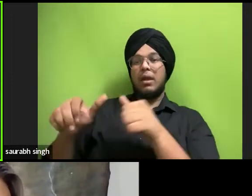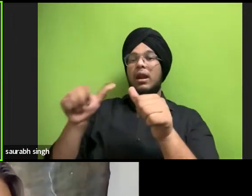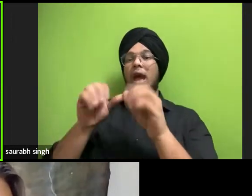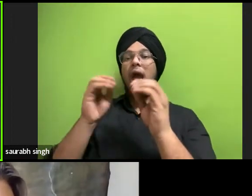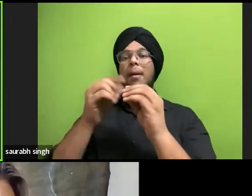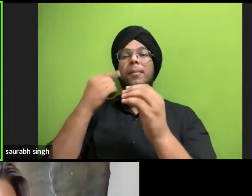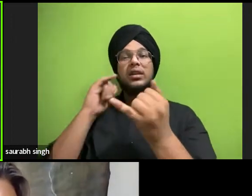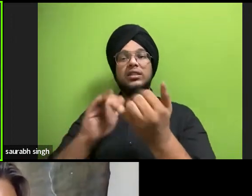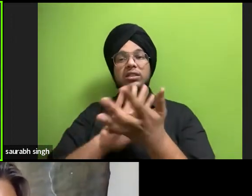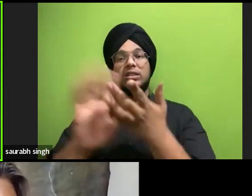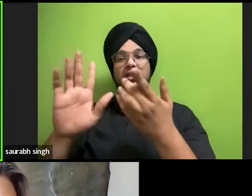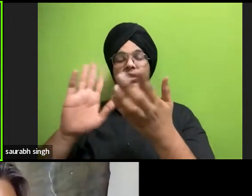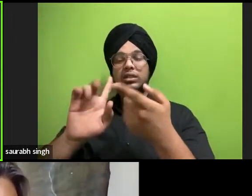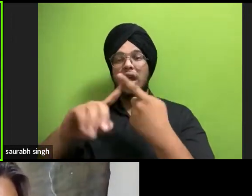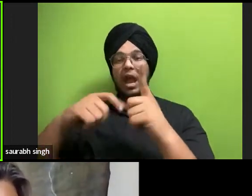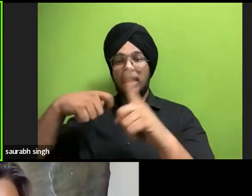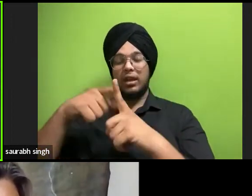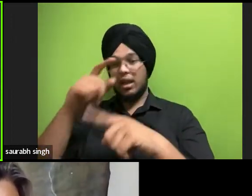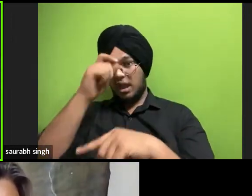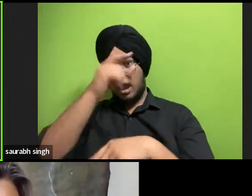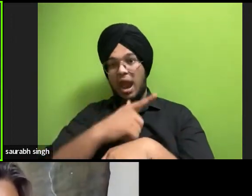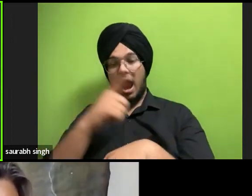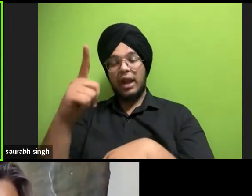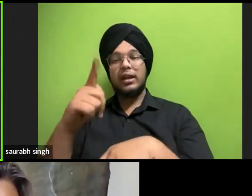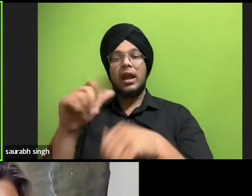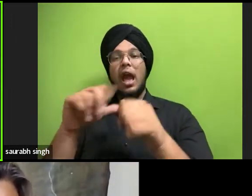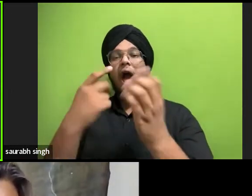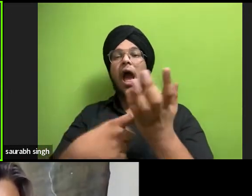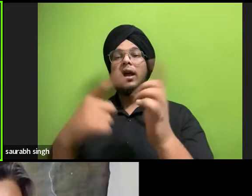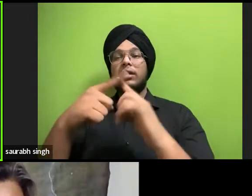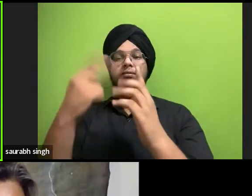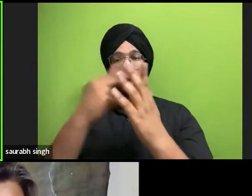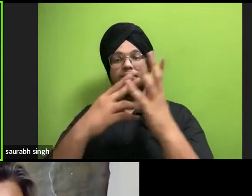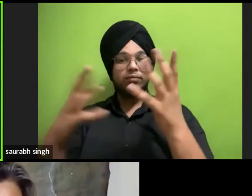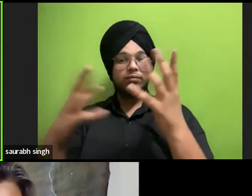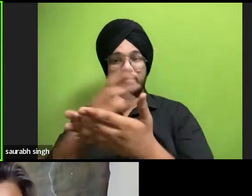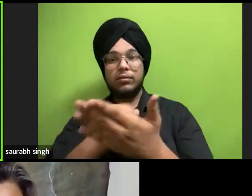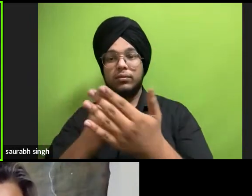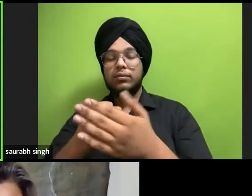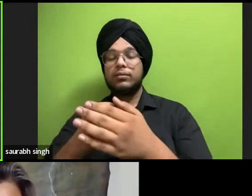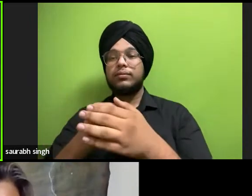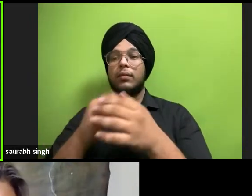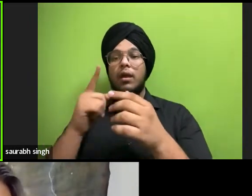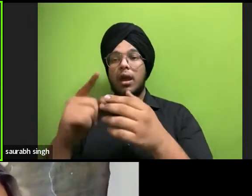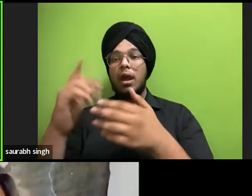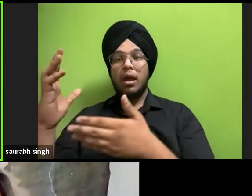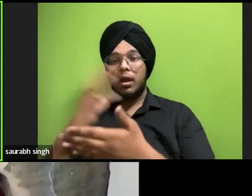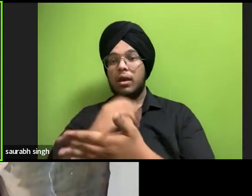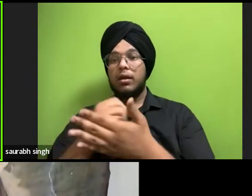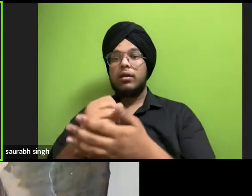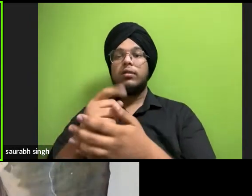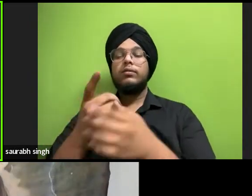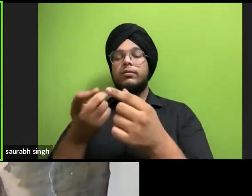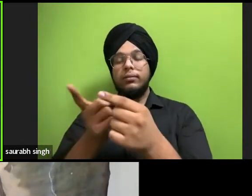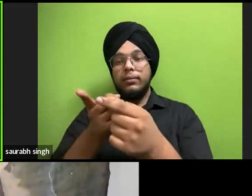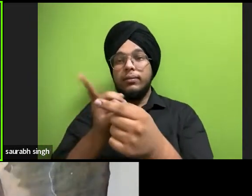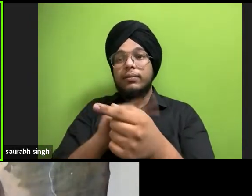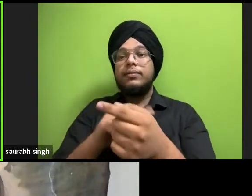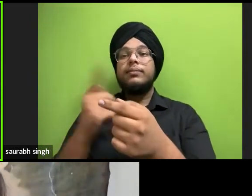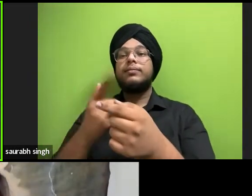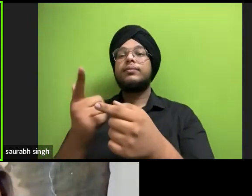was a collector of Indian art. And at M+ as well, you have a significant part of the collection that comes from a collector, Uli